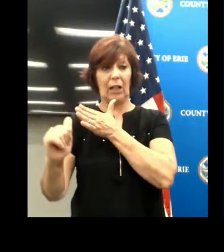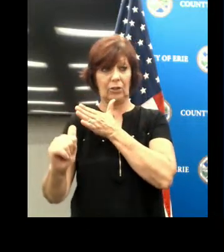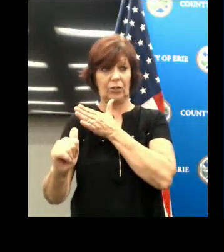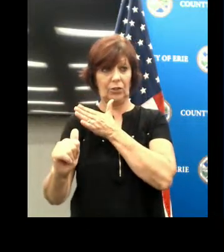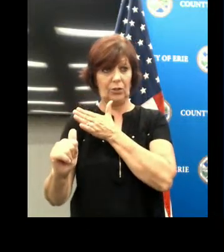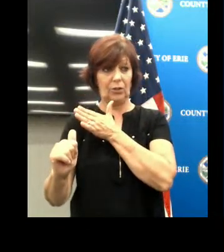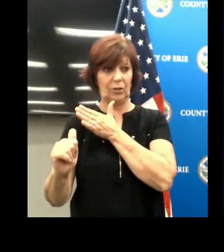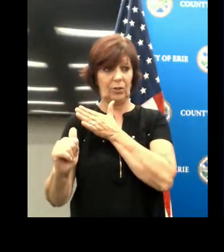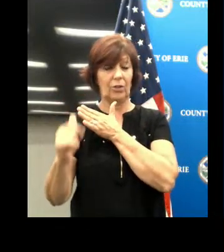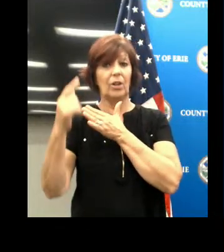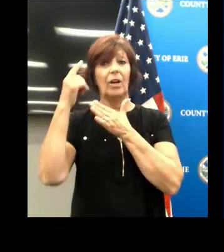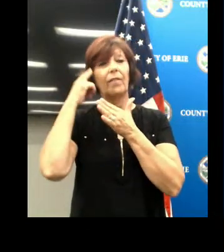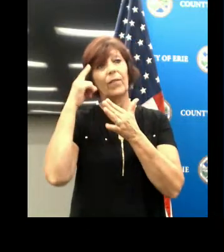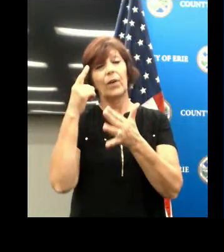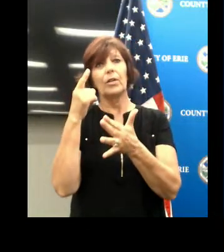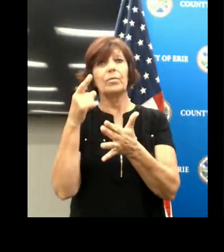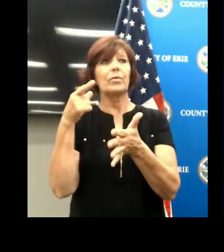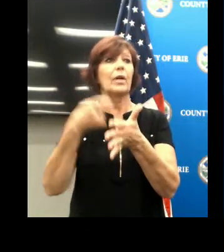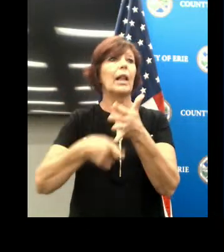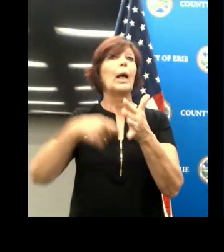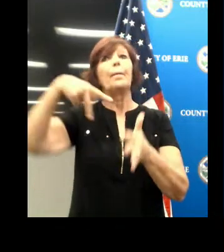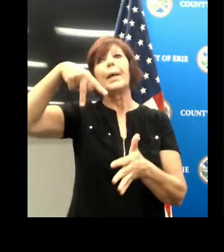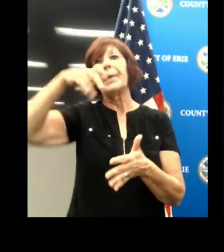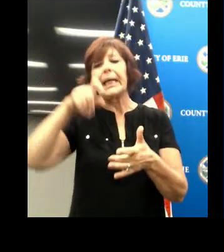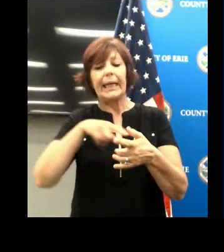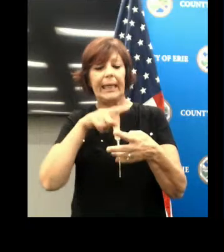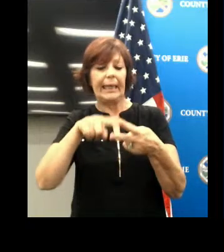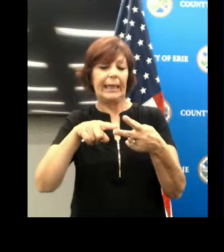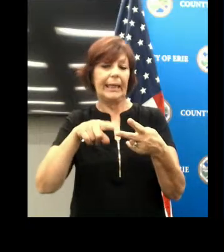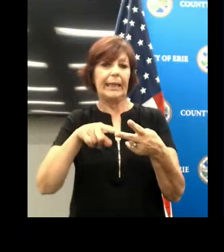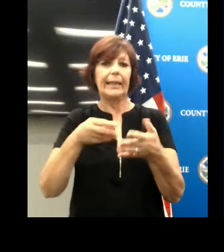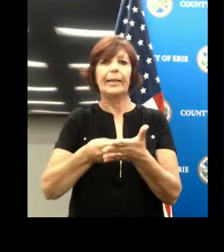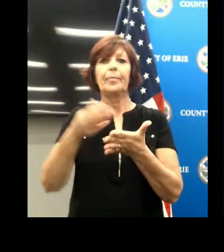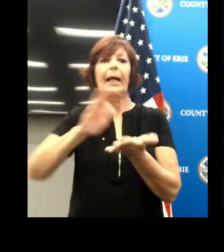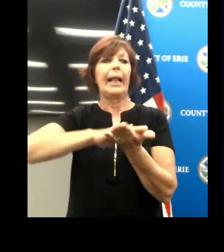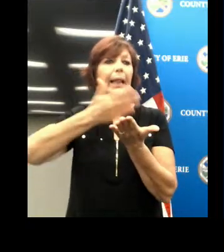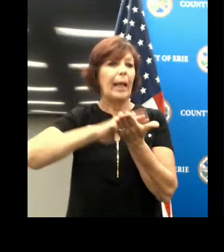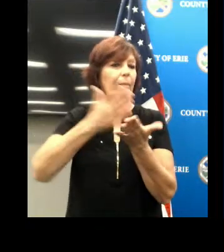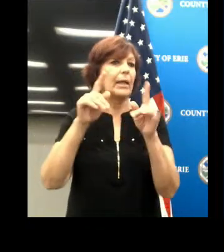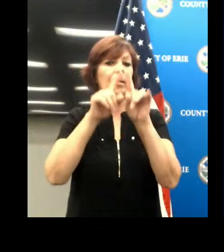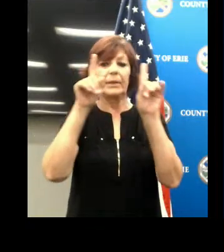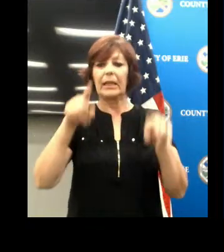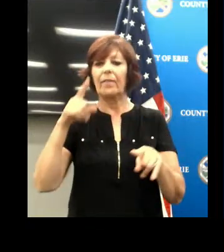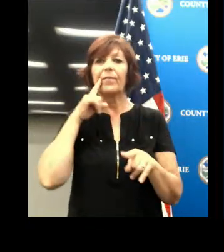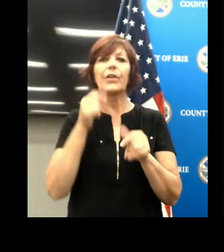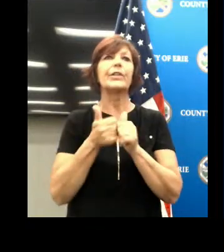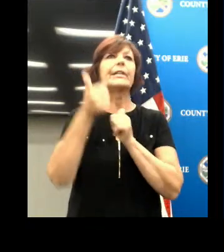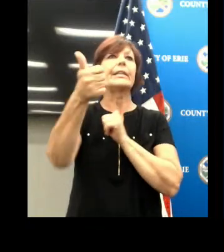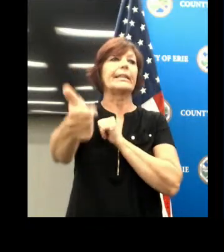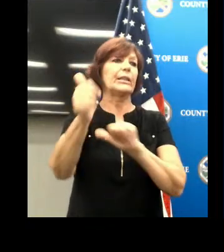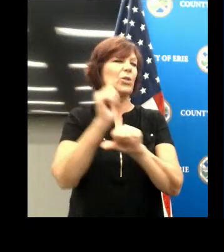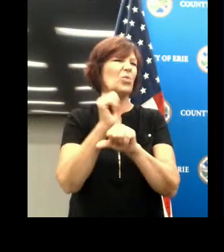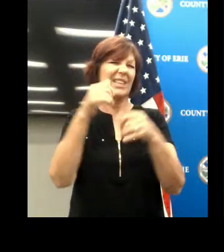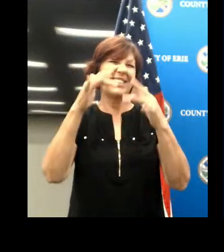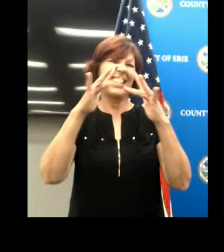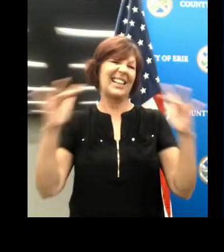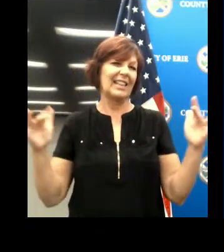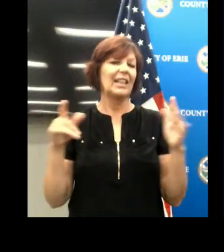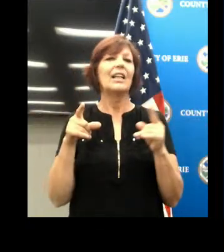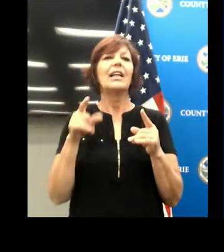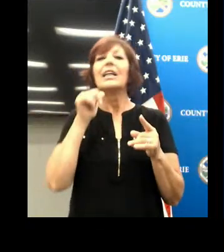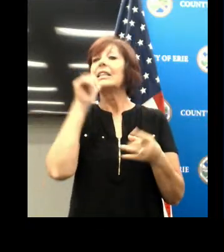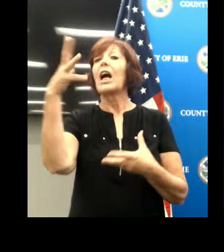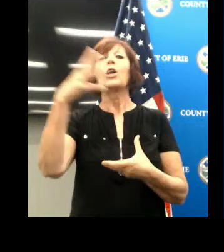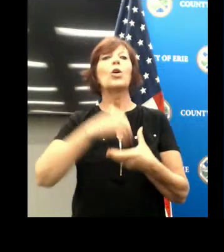entity for hard costs such as PPE procurement, acquisition of laptops, tablets for distance working, etc. Does not